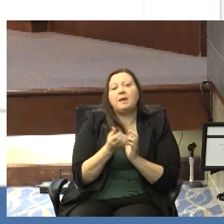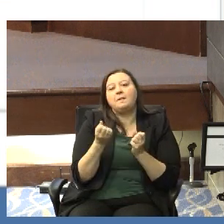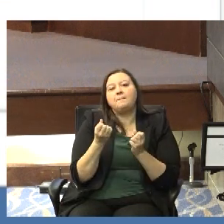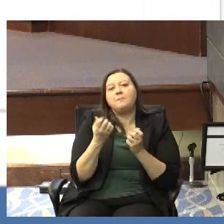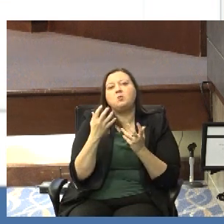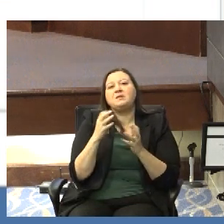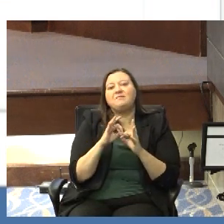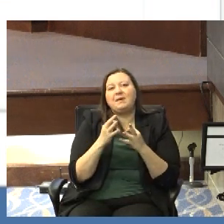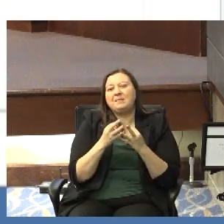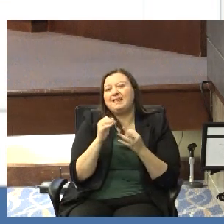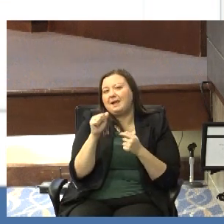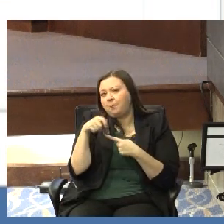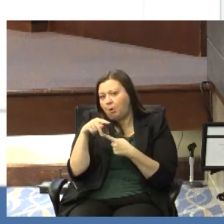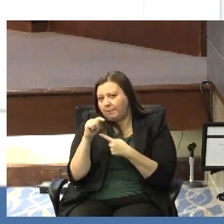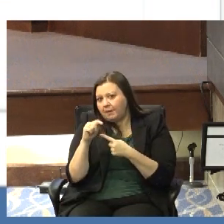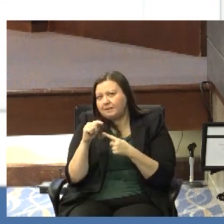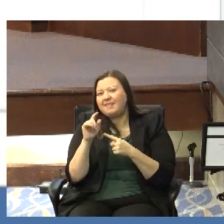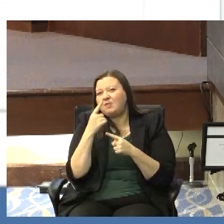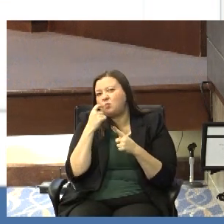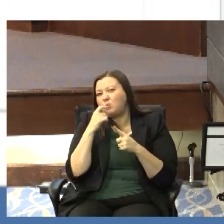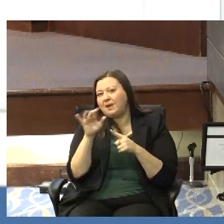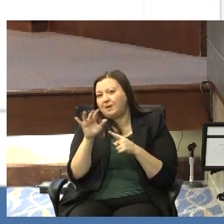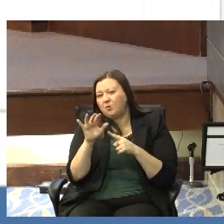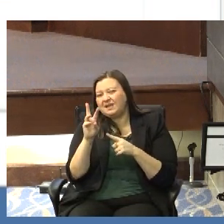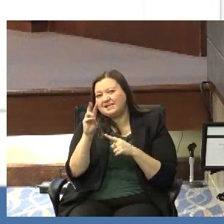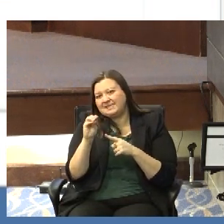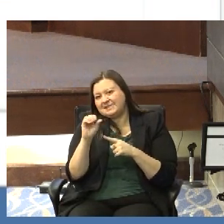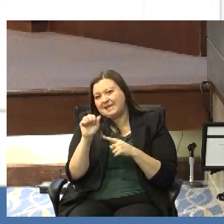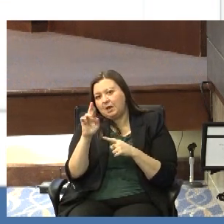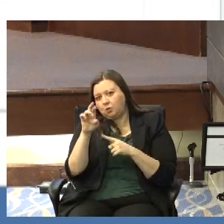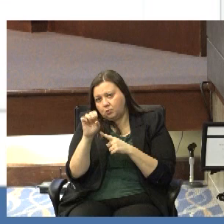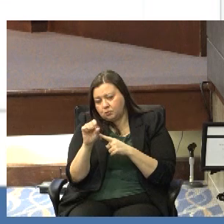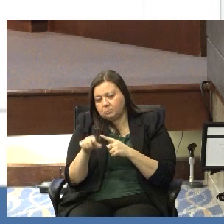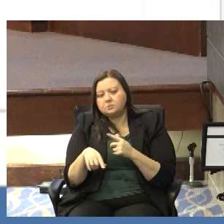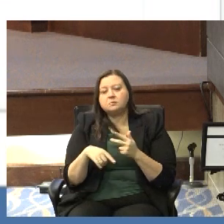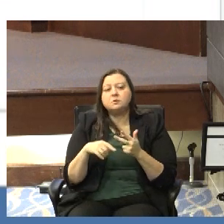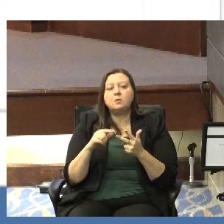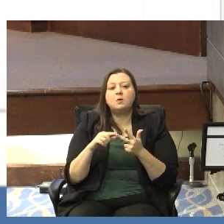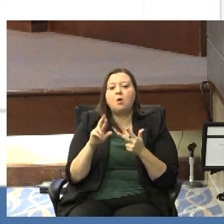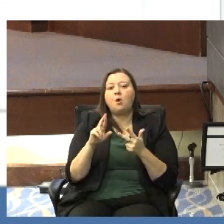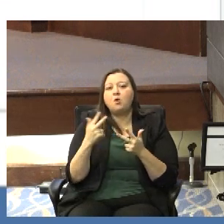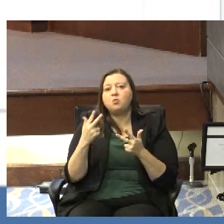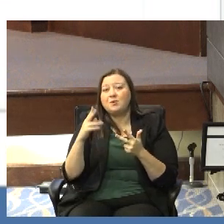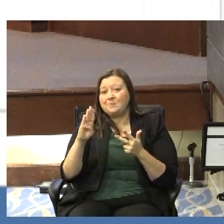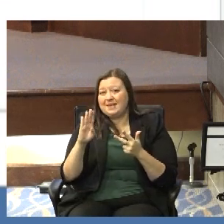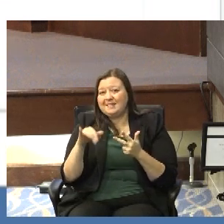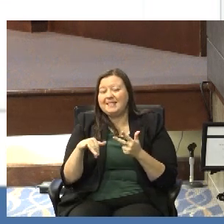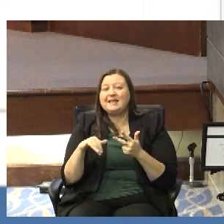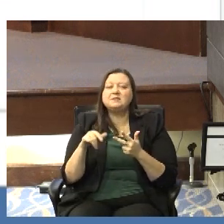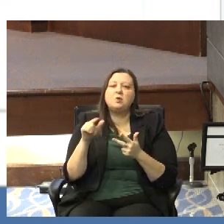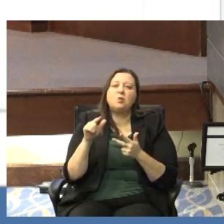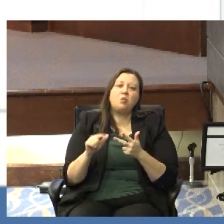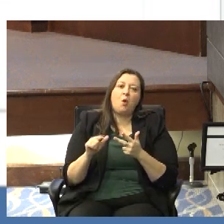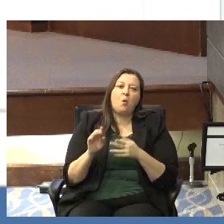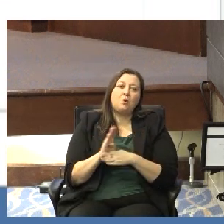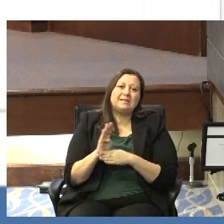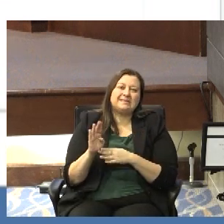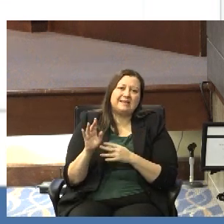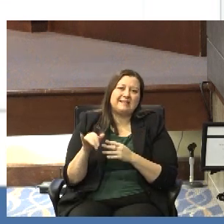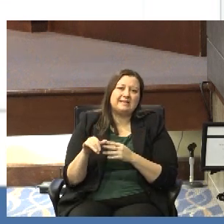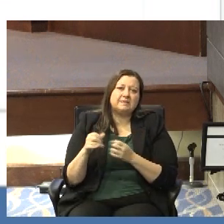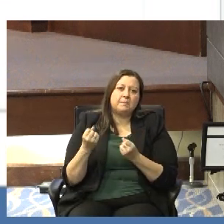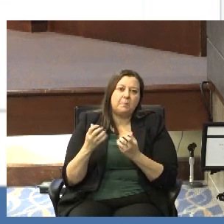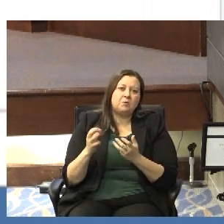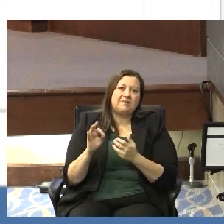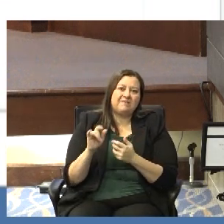multifamily, would be that red area, which is about 60 acres. And then R3B, which is a low density multifamily, would